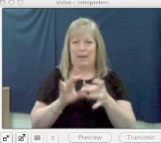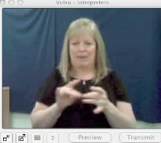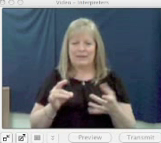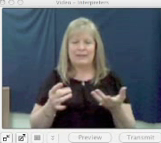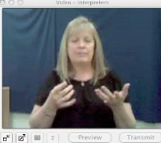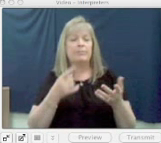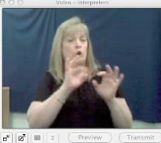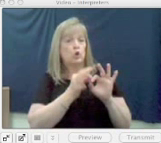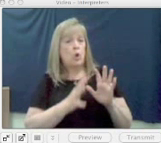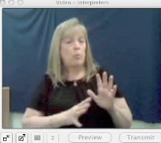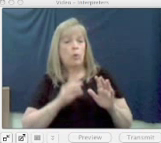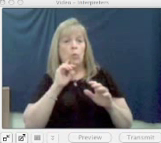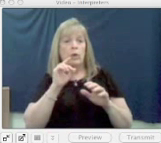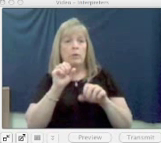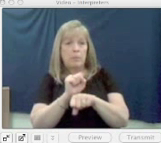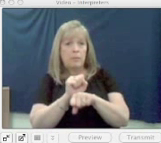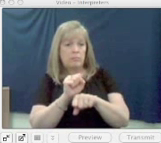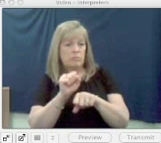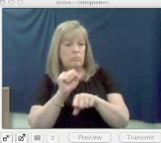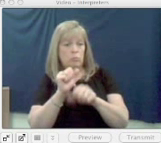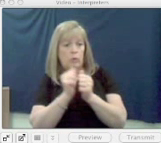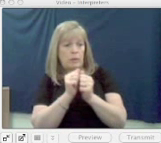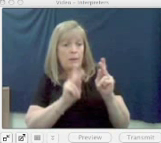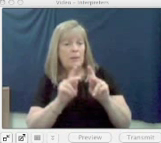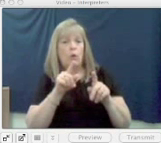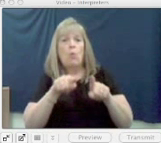Interpreters are with people in their work.